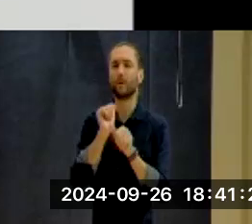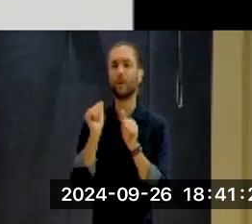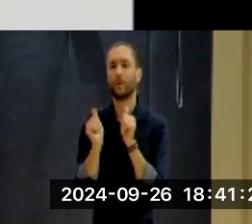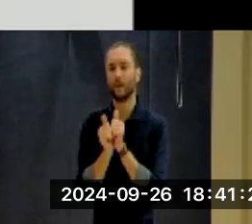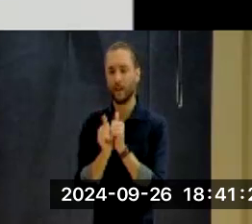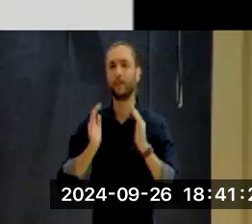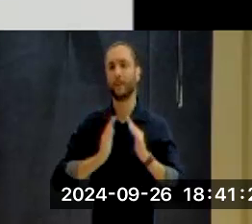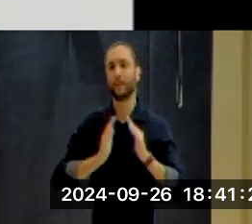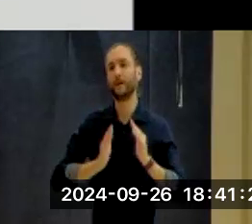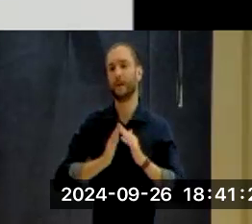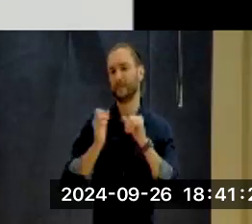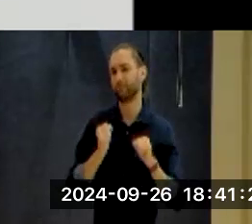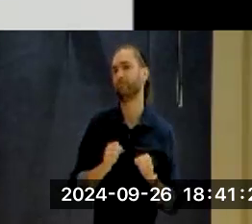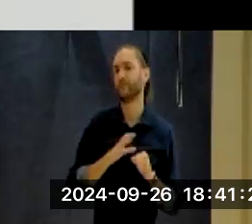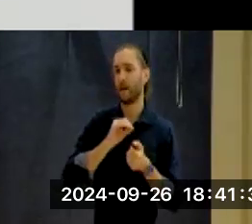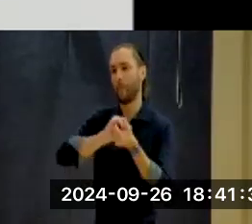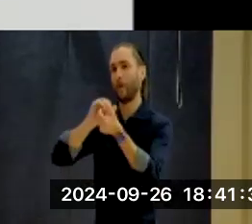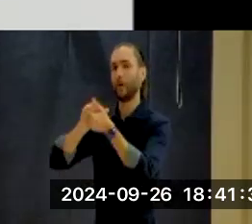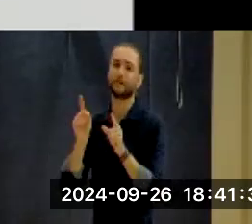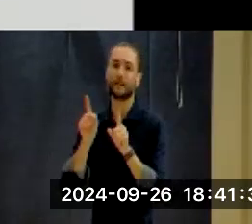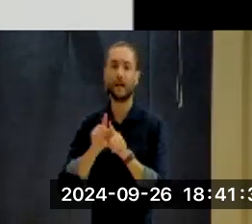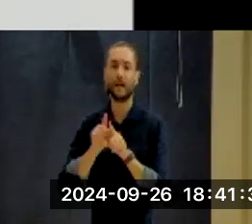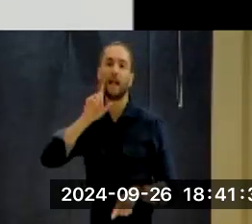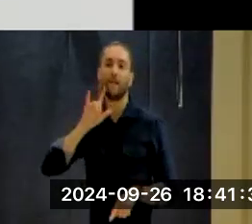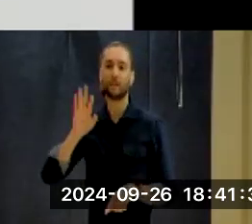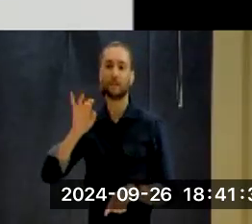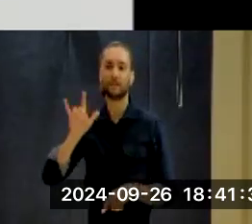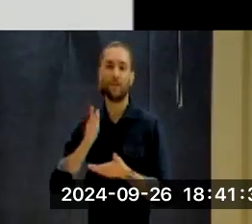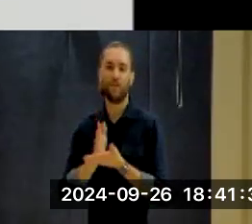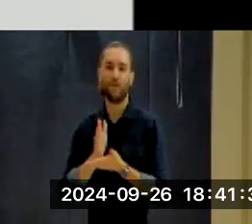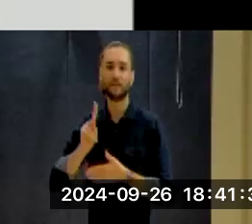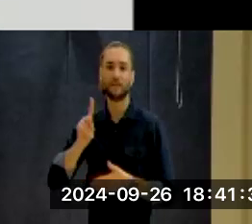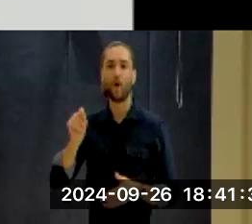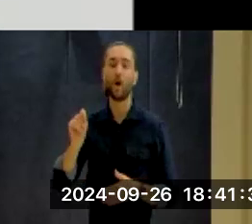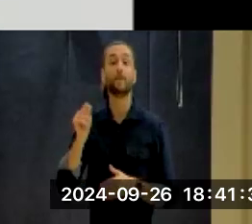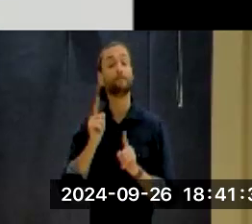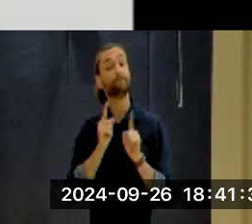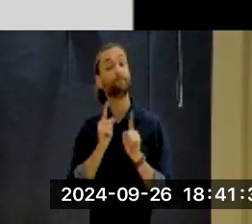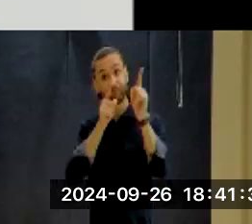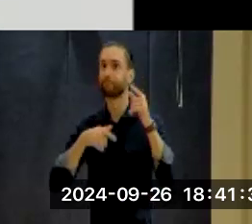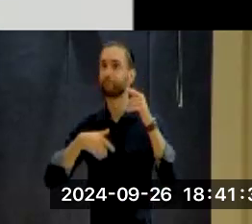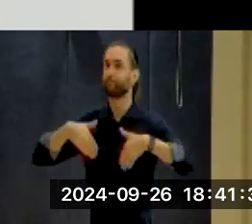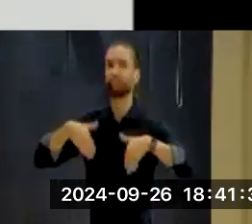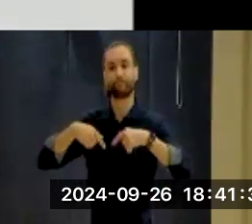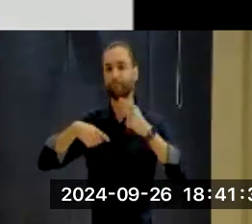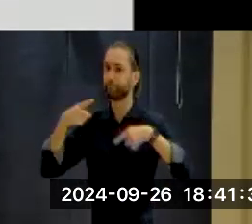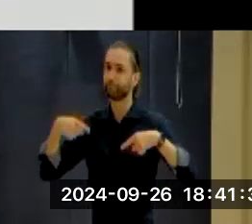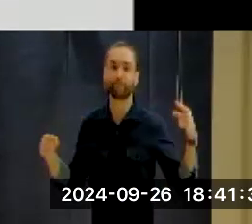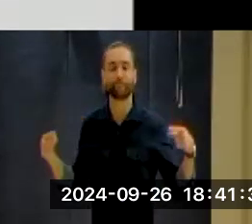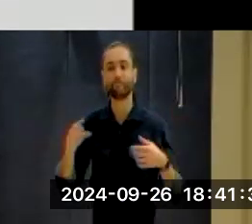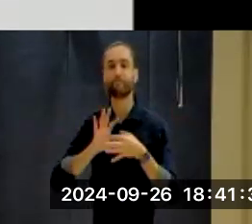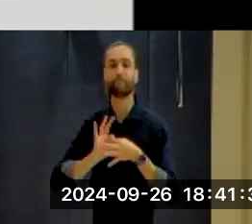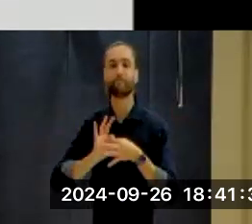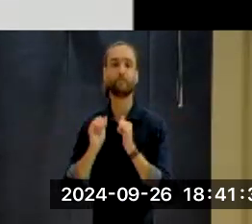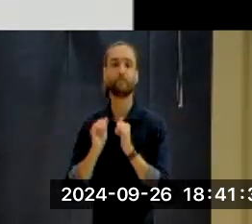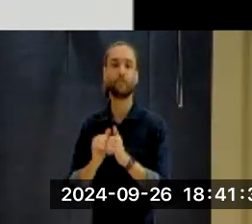the community and with partners like the California Civil Rights Department to do a variety of things around protecting